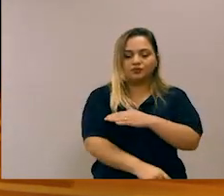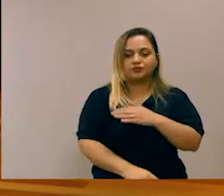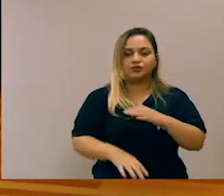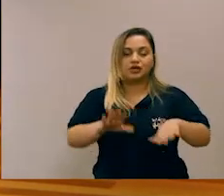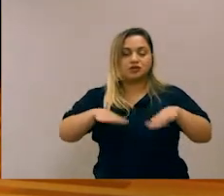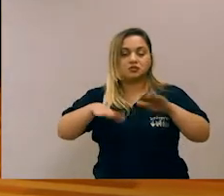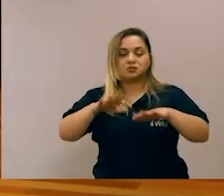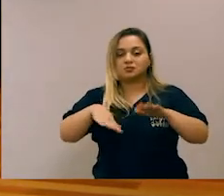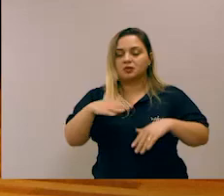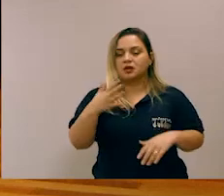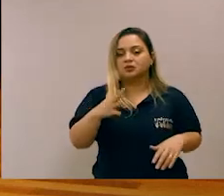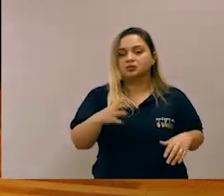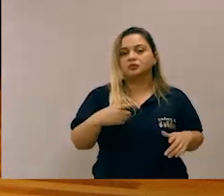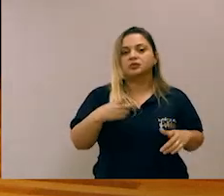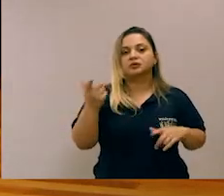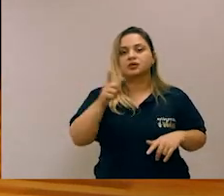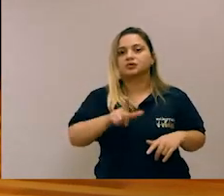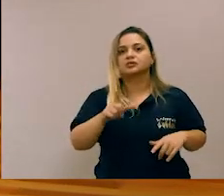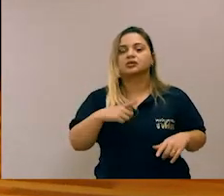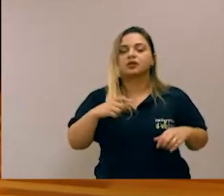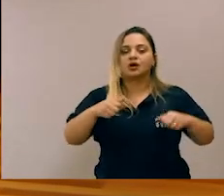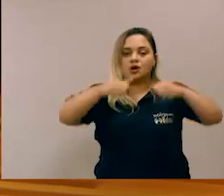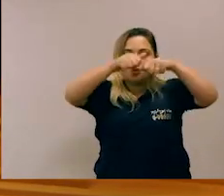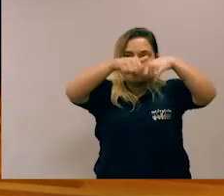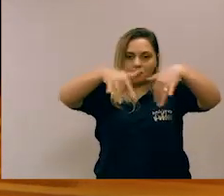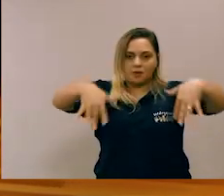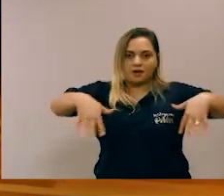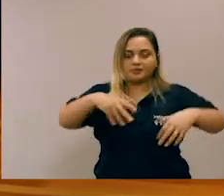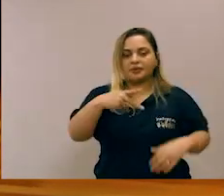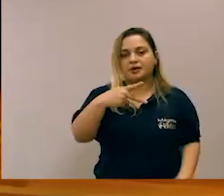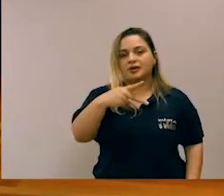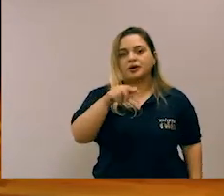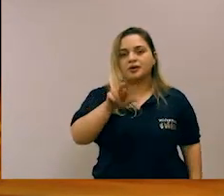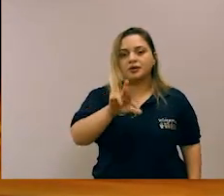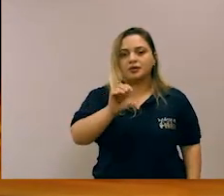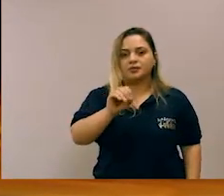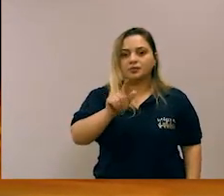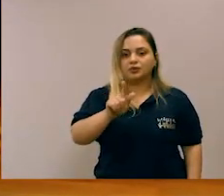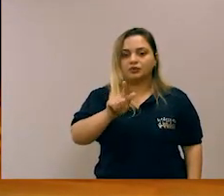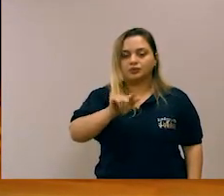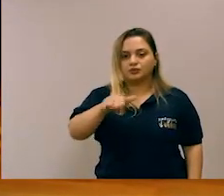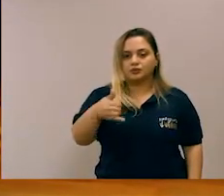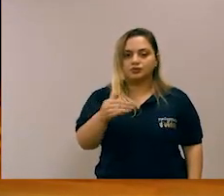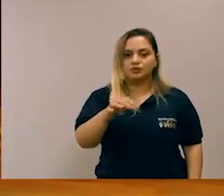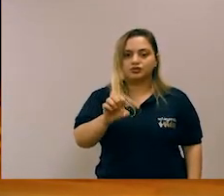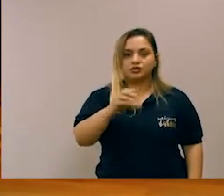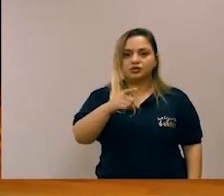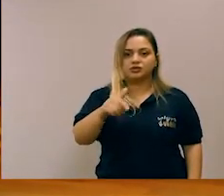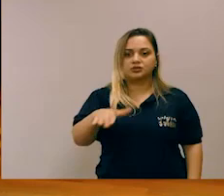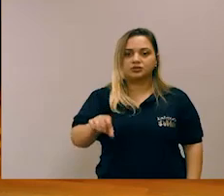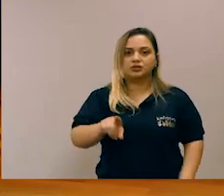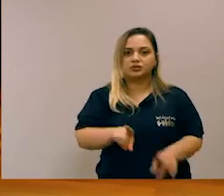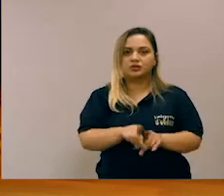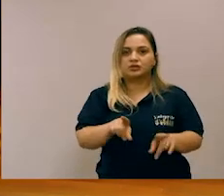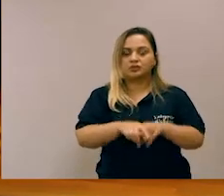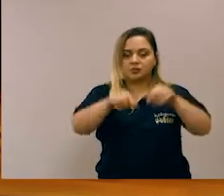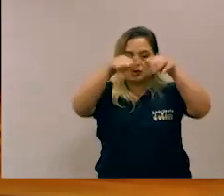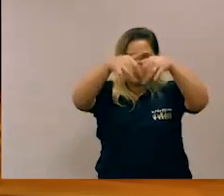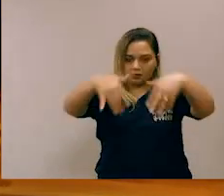depth. I will talk about a map that we call a map of projections